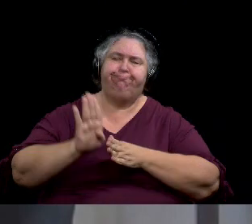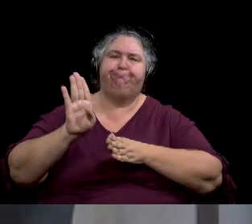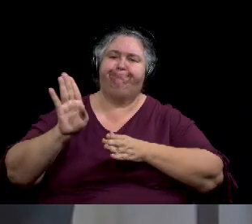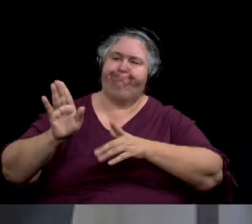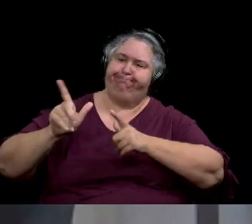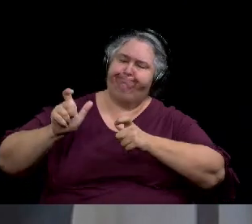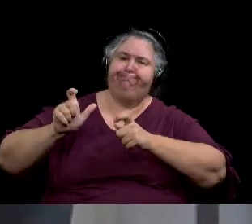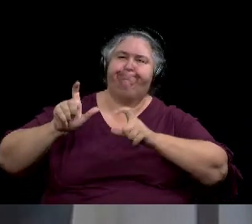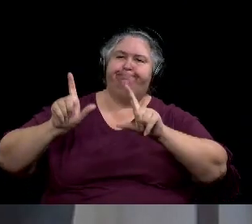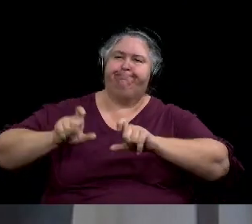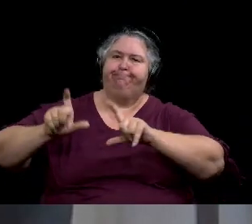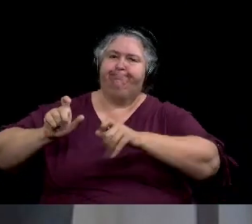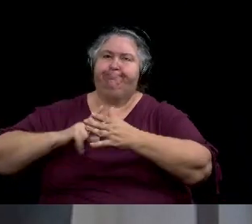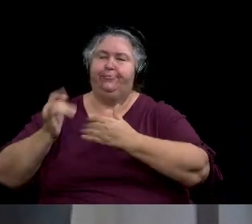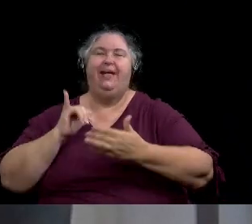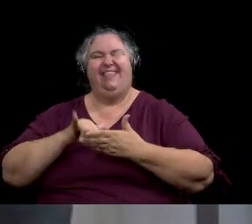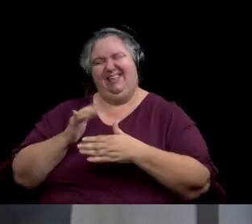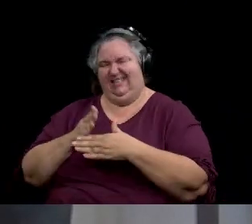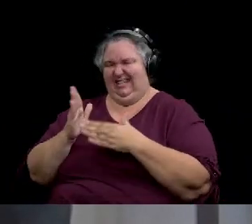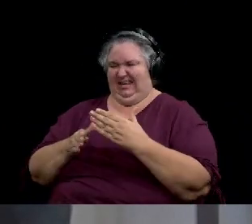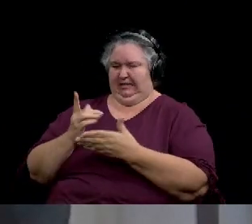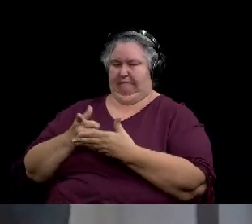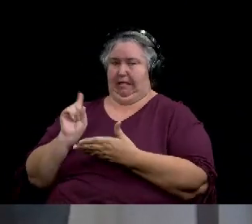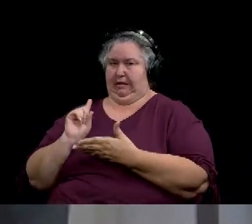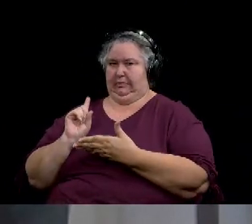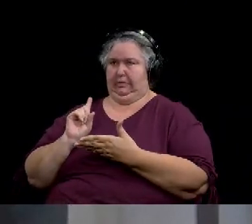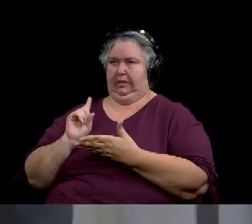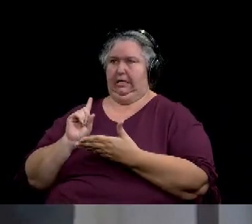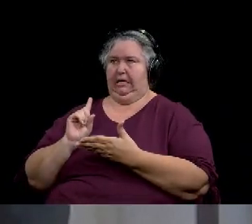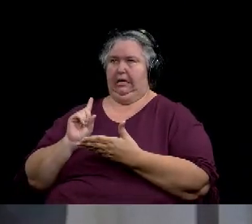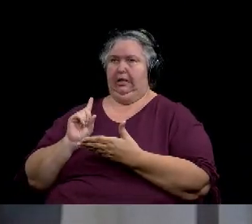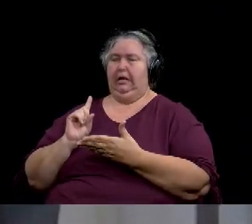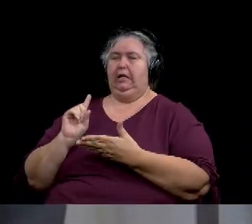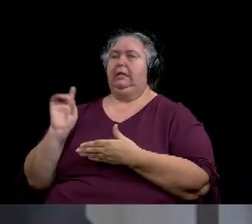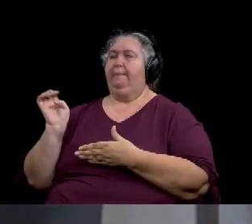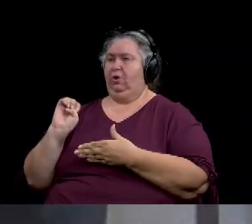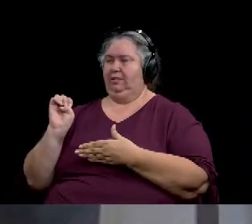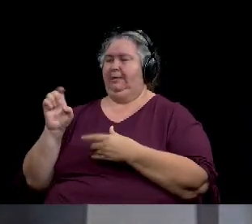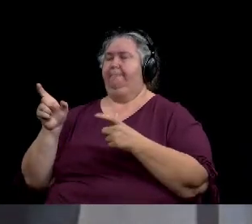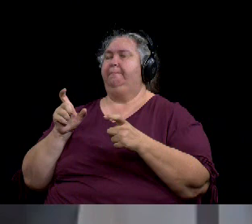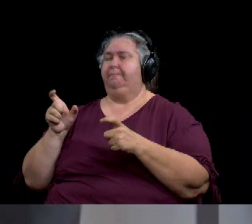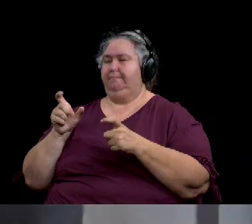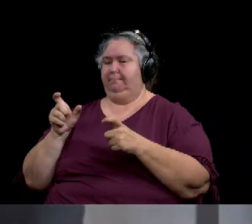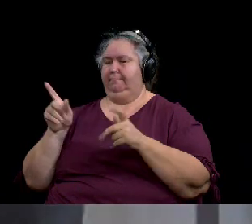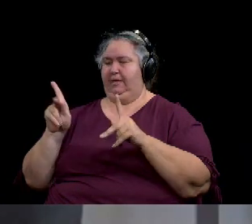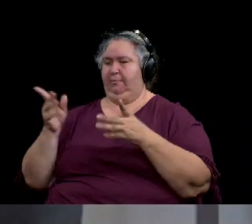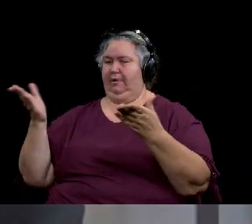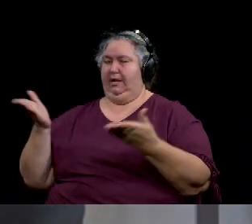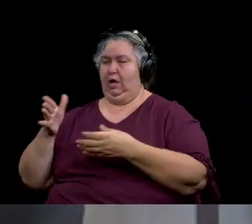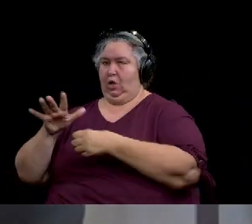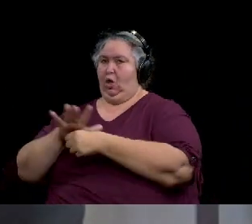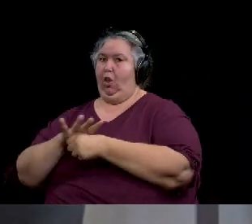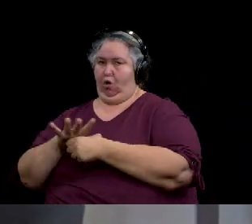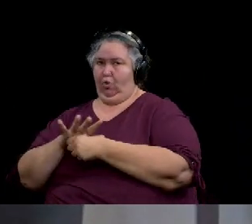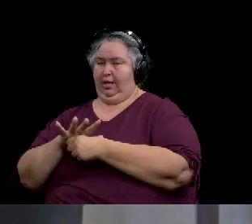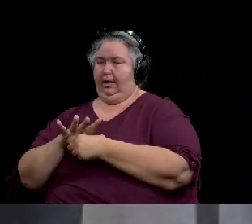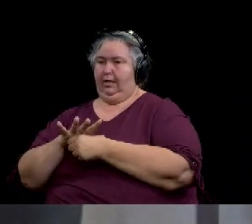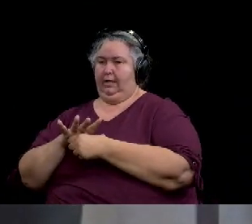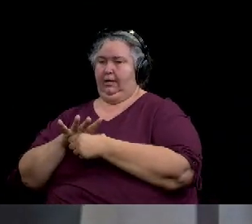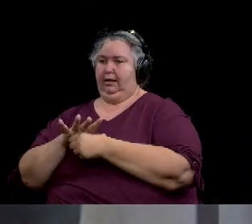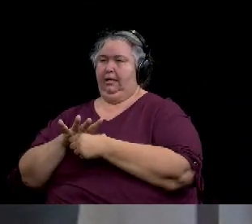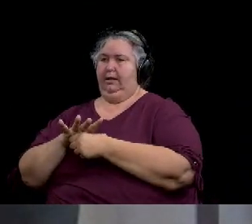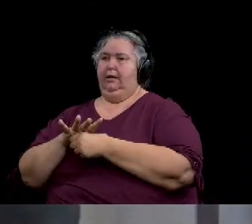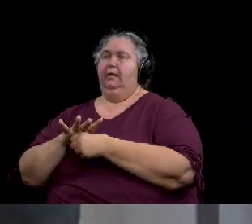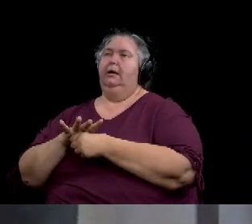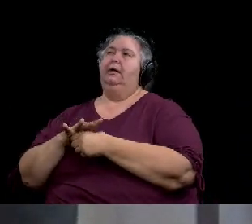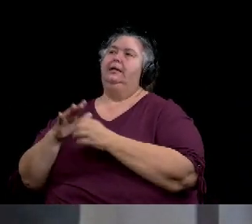so that was at the end of last week, and our emergency management people here locally and city and